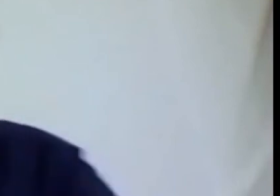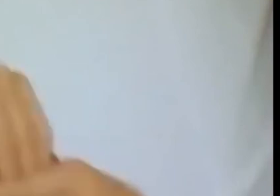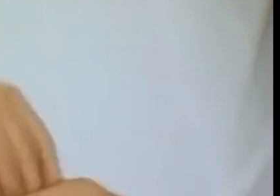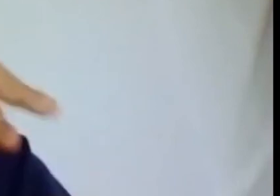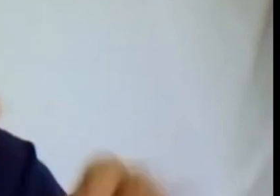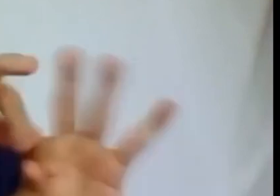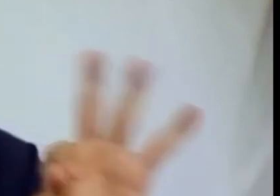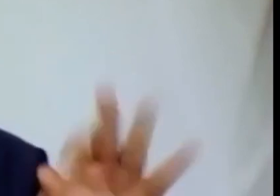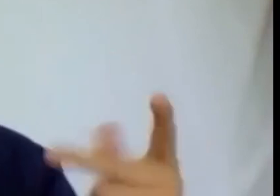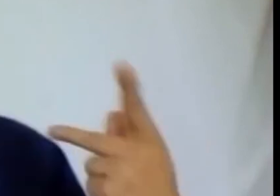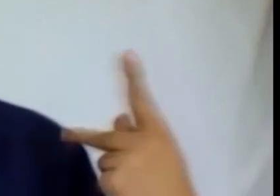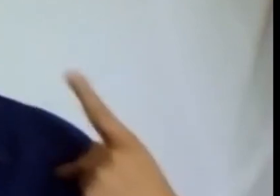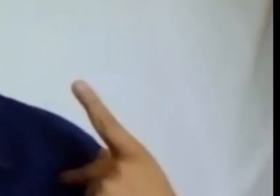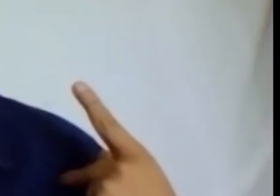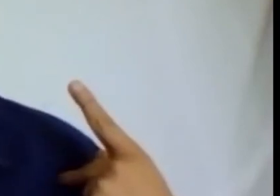What is have?